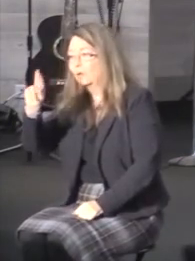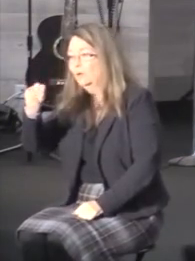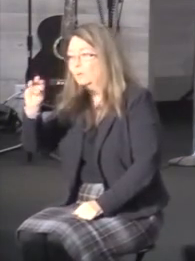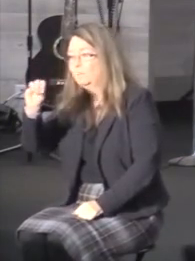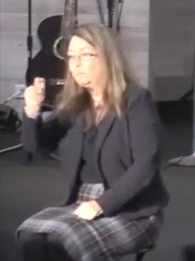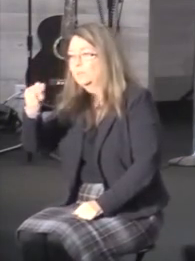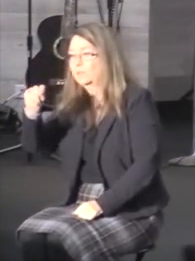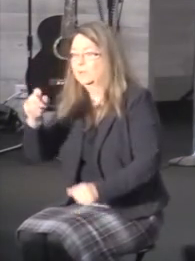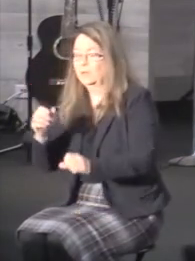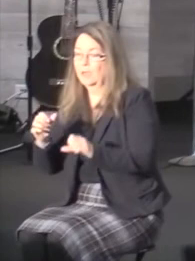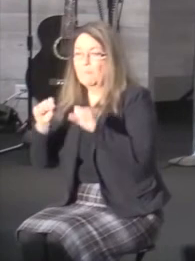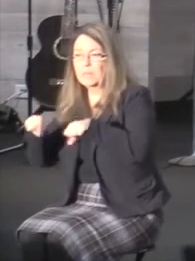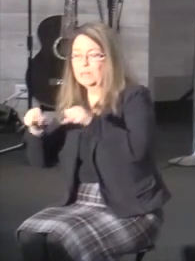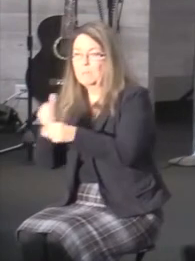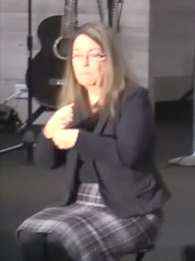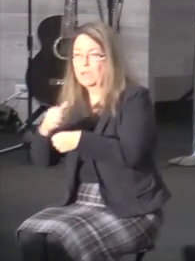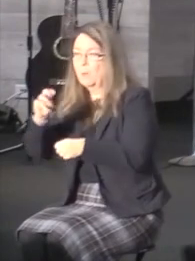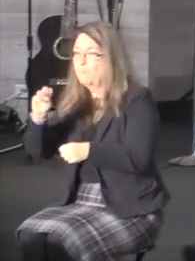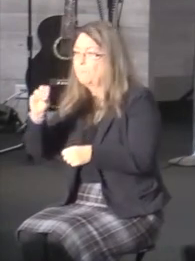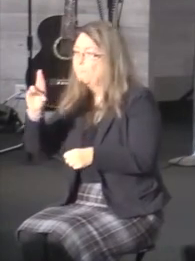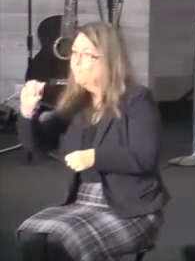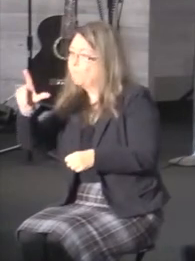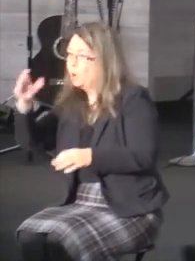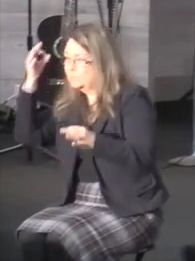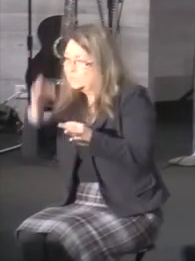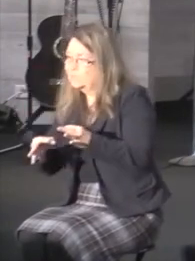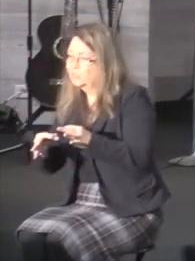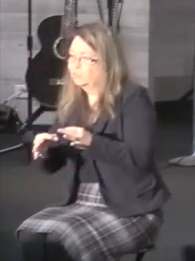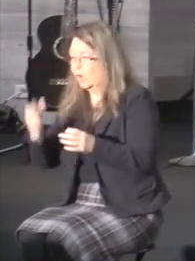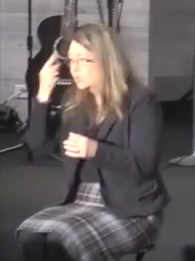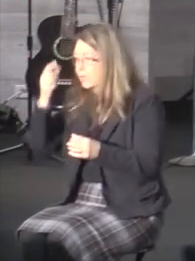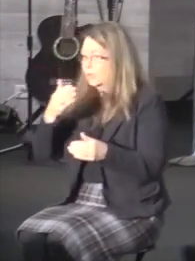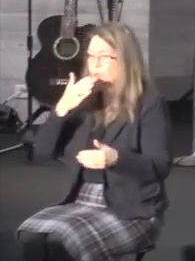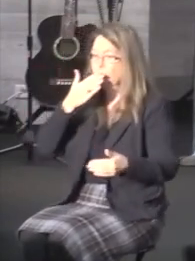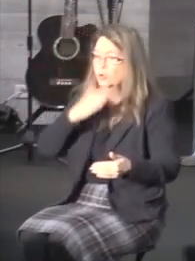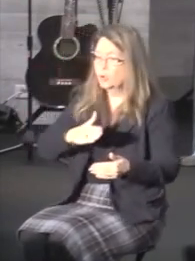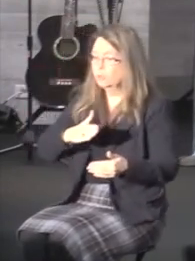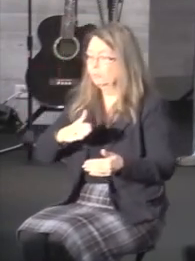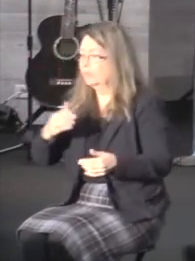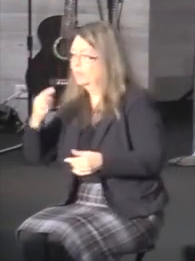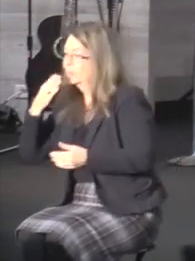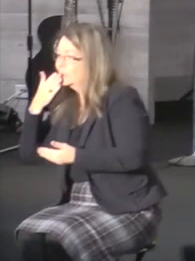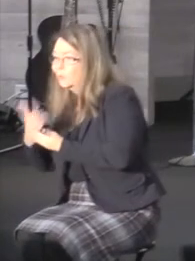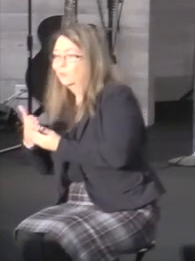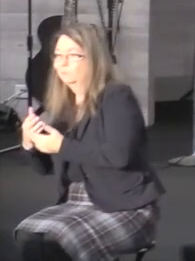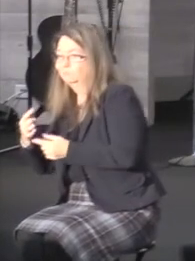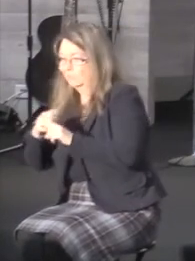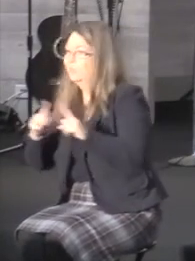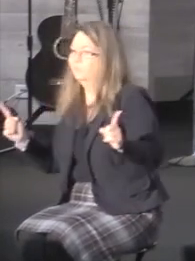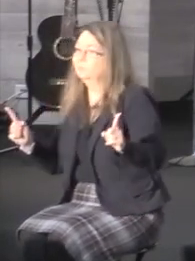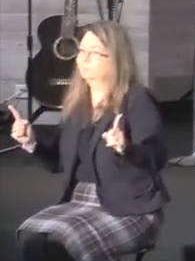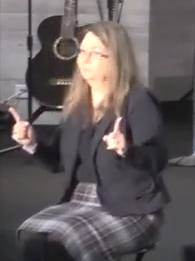moral decisions, to have moral discretion. It's the ability to discern evil from good. And so you got a lot of people out here in this